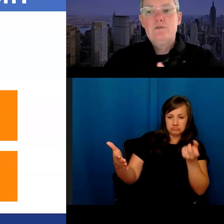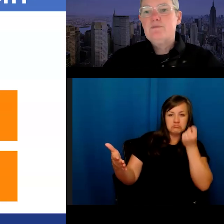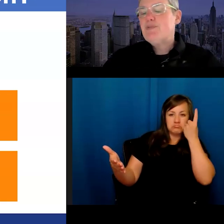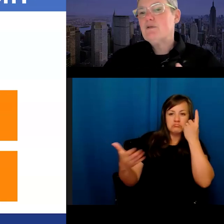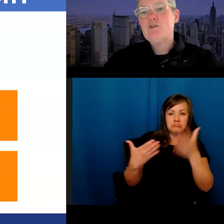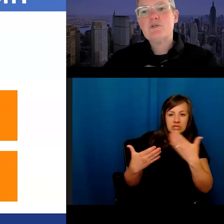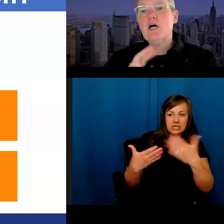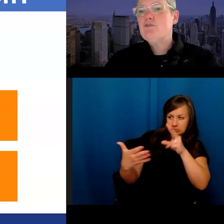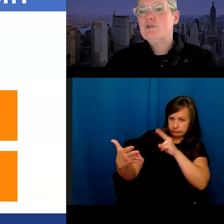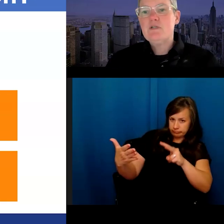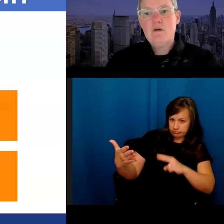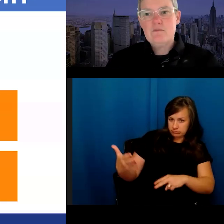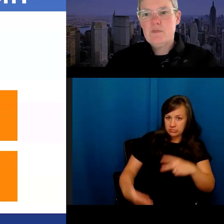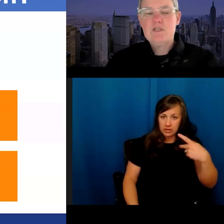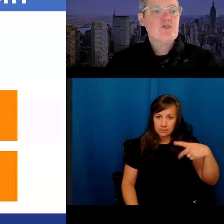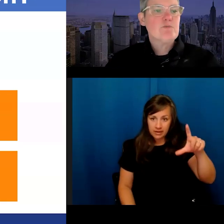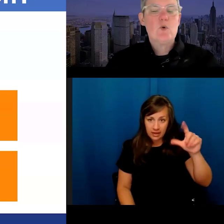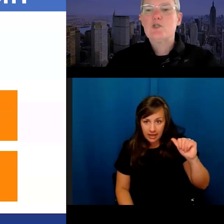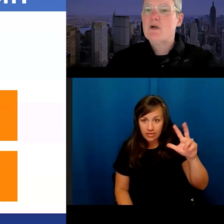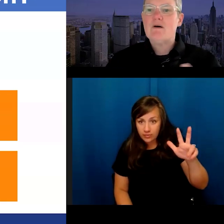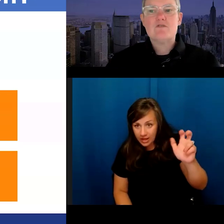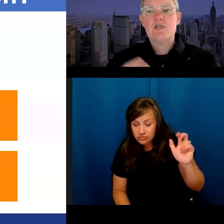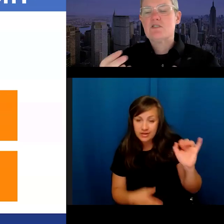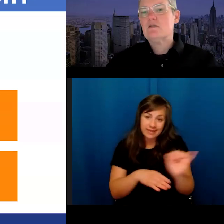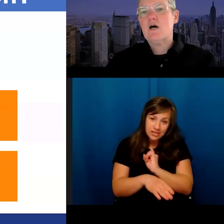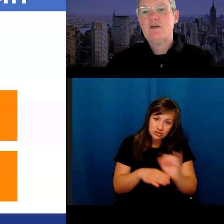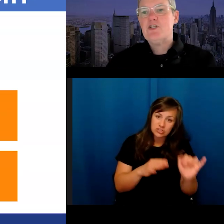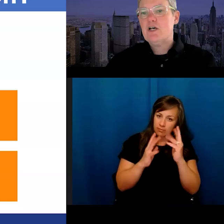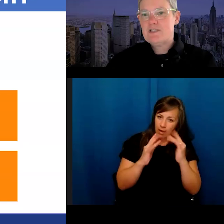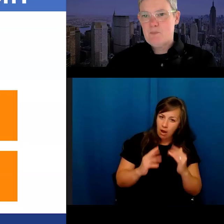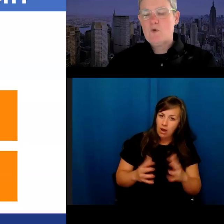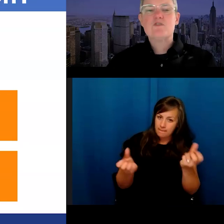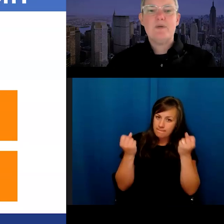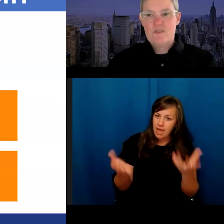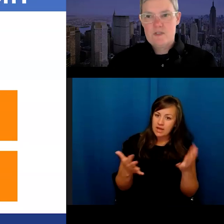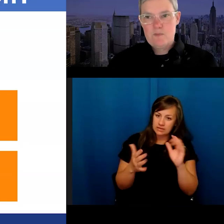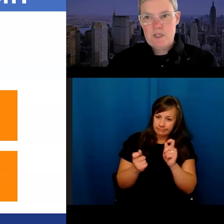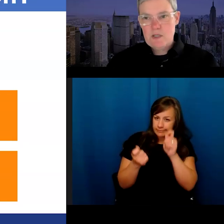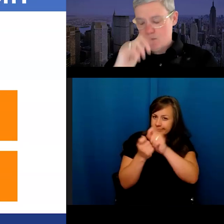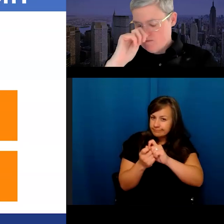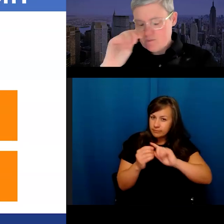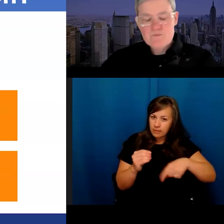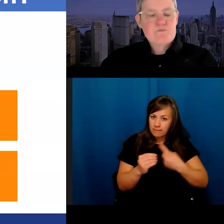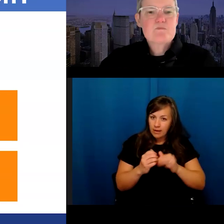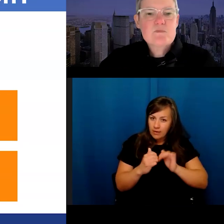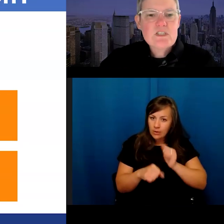of PLA 300 internship course, but also just a lot of the nuts and bolts about the